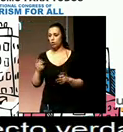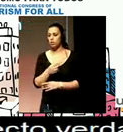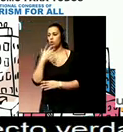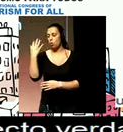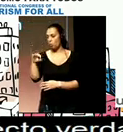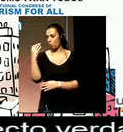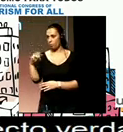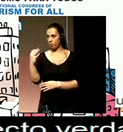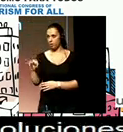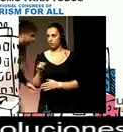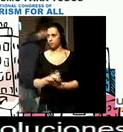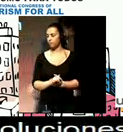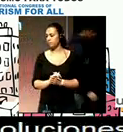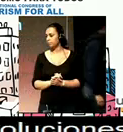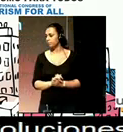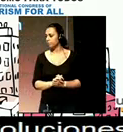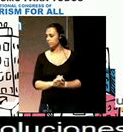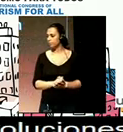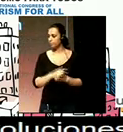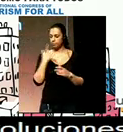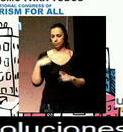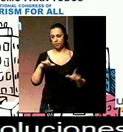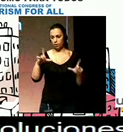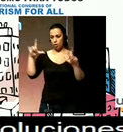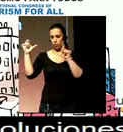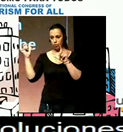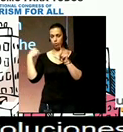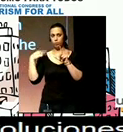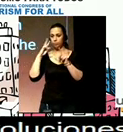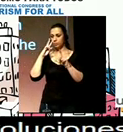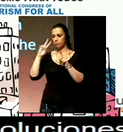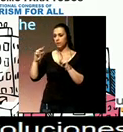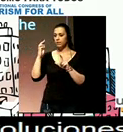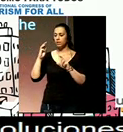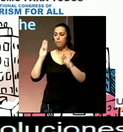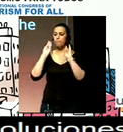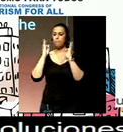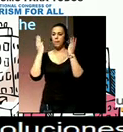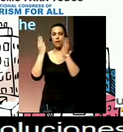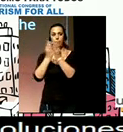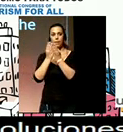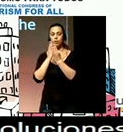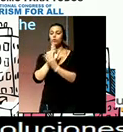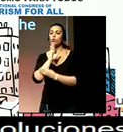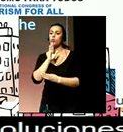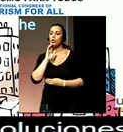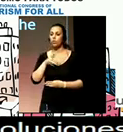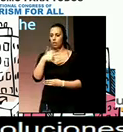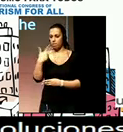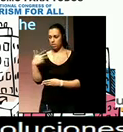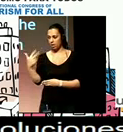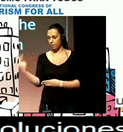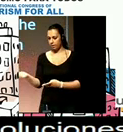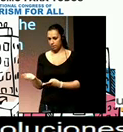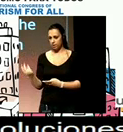Here, I show the Danish Parliament in Copenhagen, where in fact they have retained the main